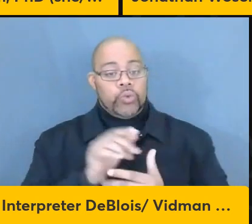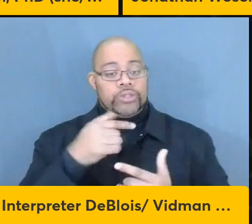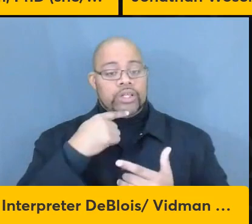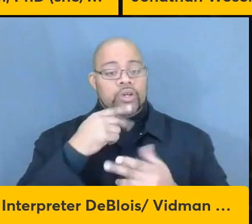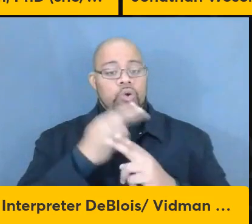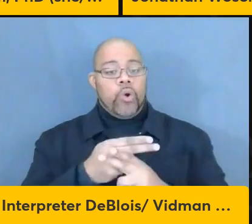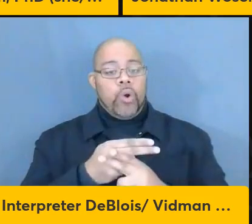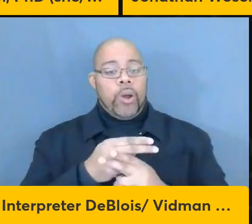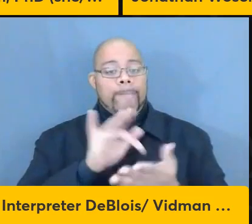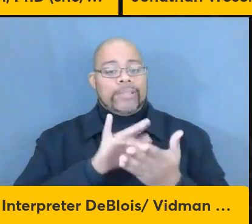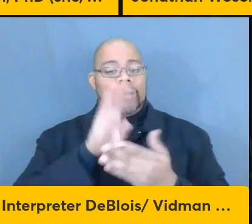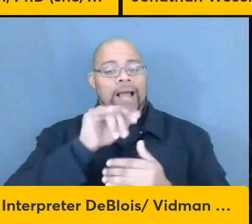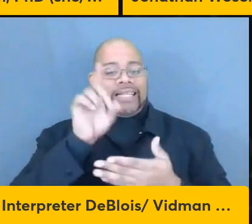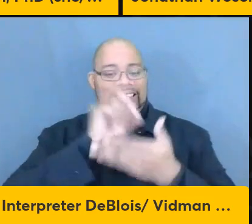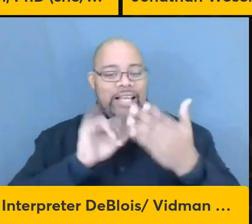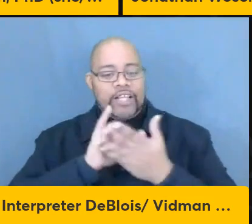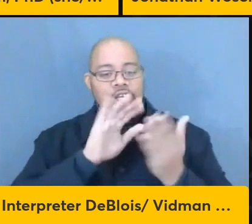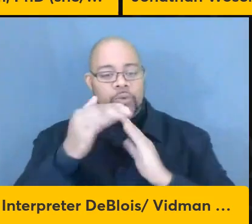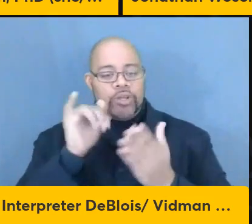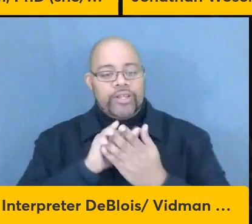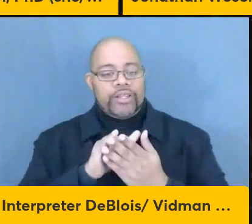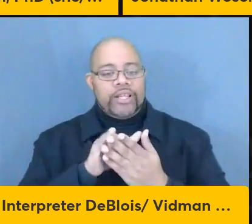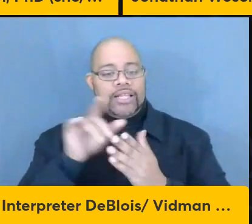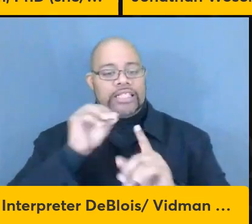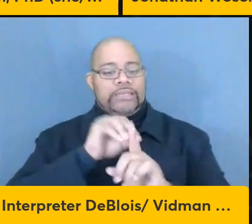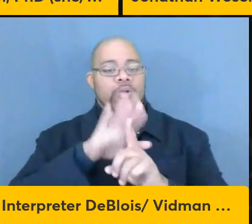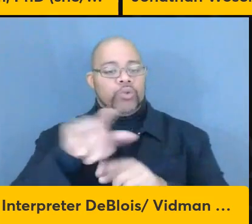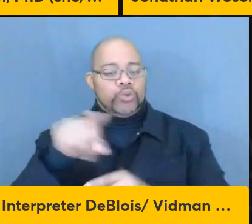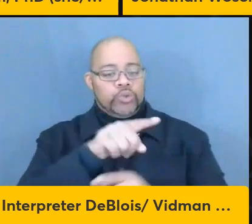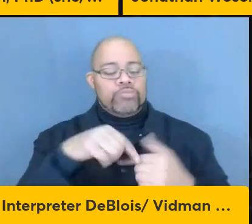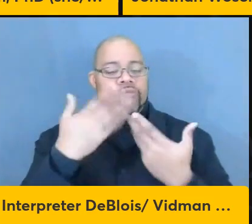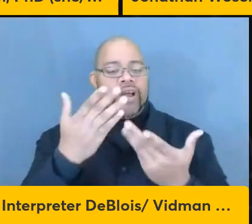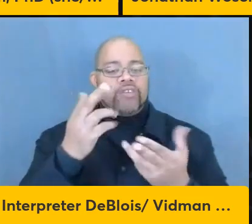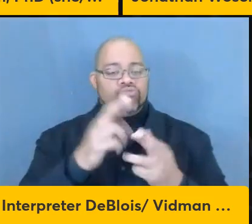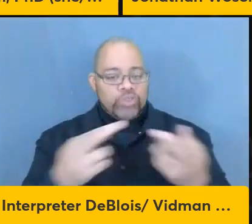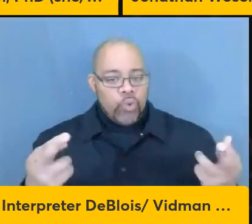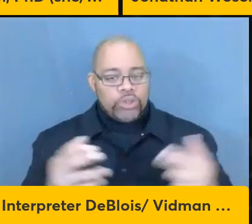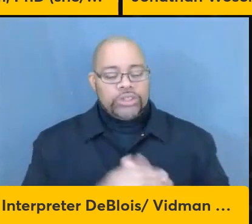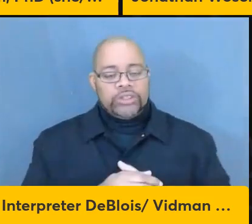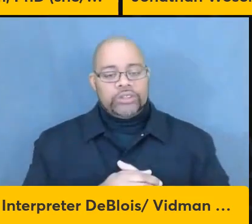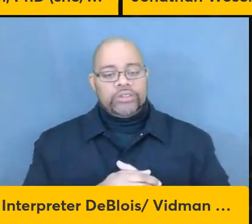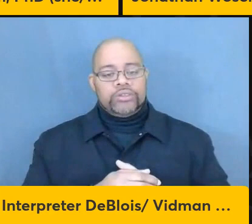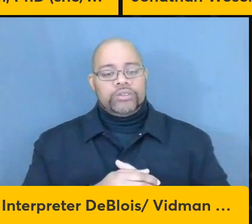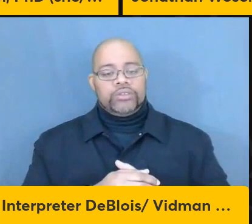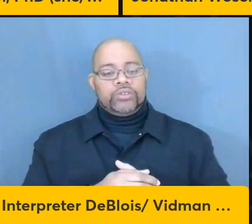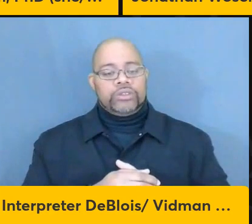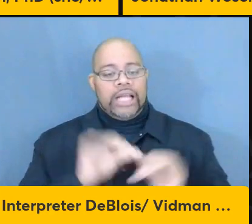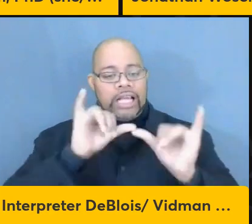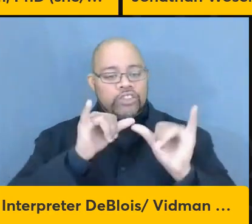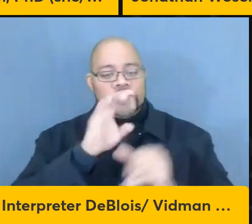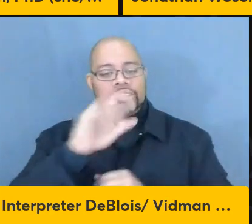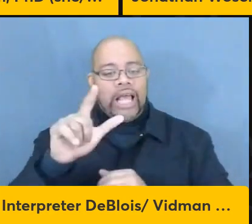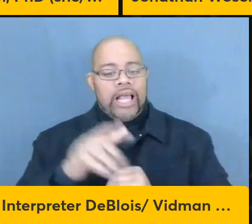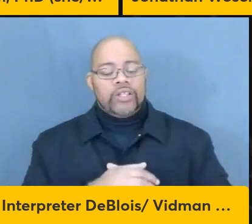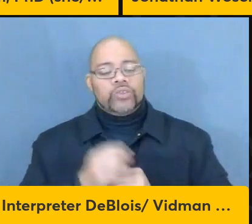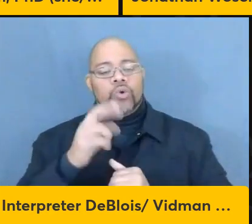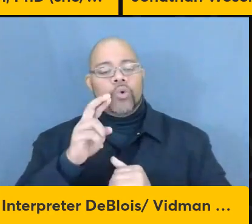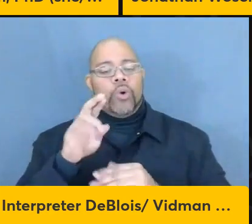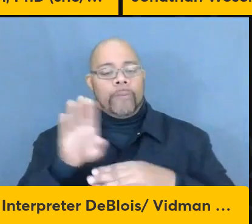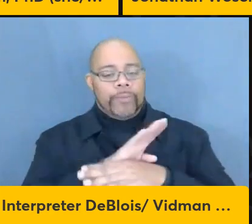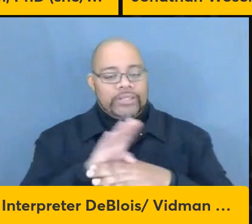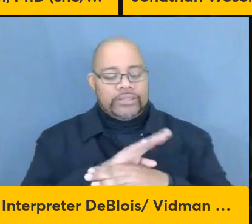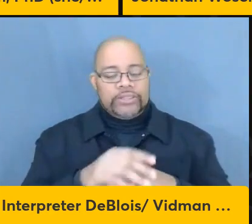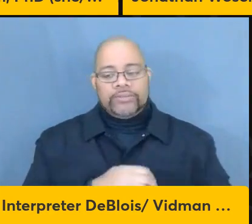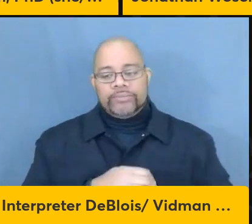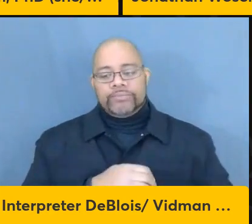called Medicine by Design, which is a community where they expose you, provide you resources to engineer cells or